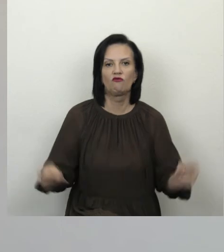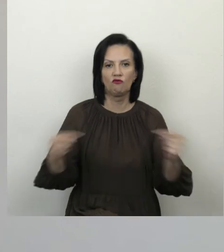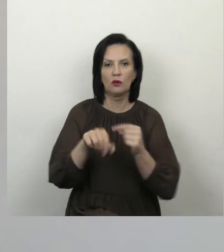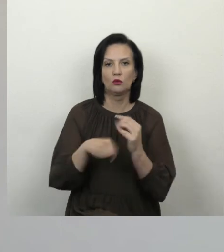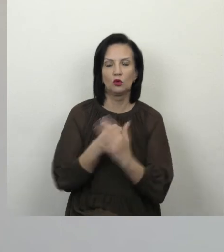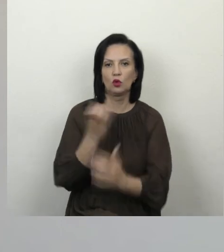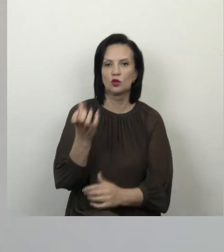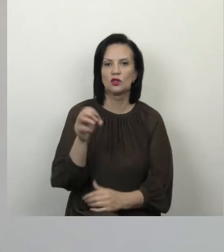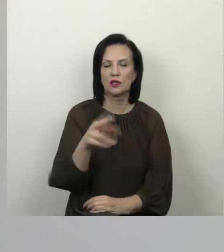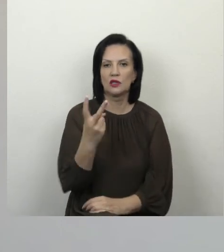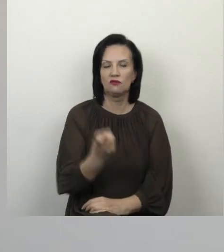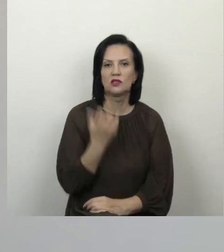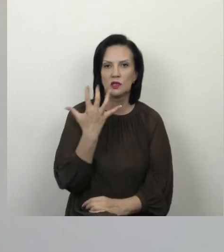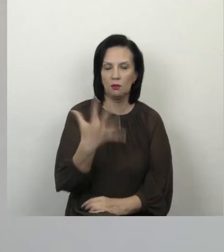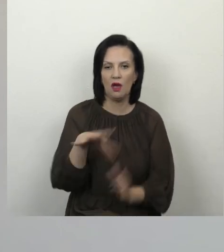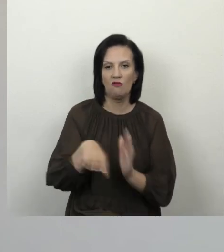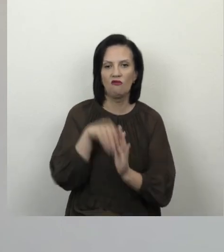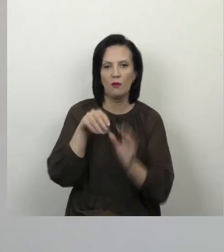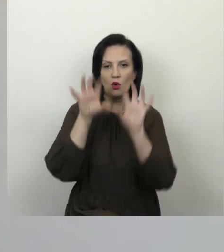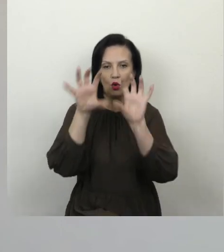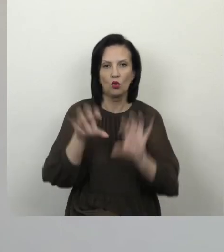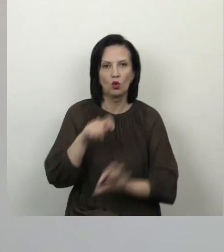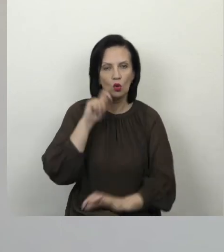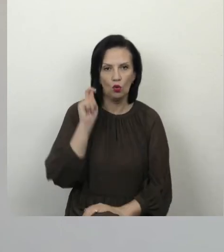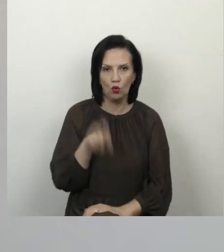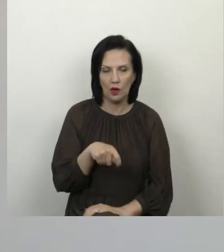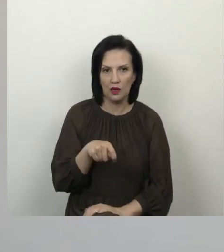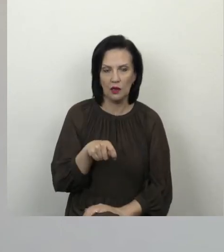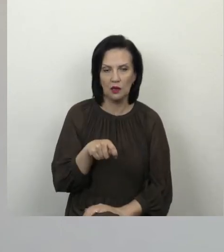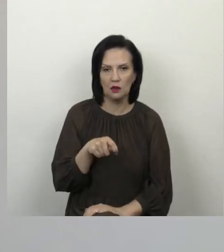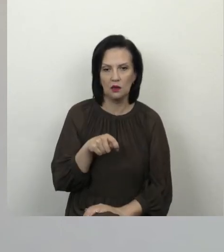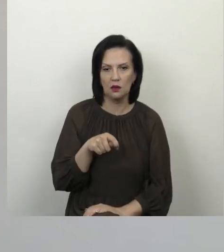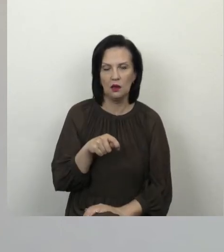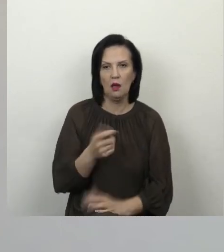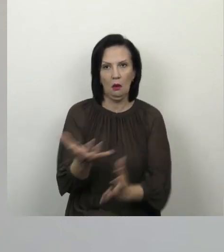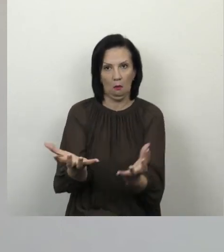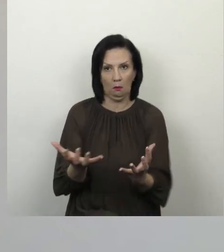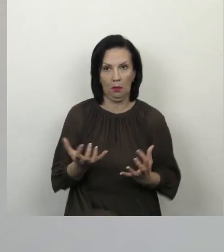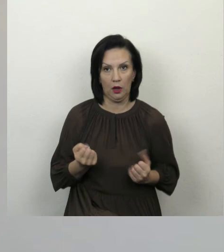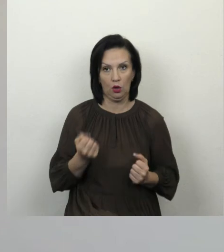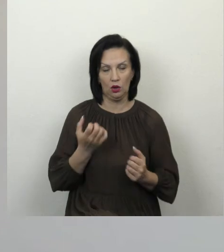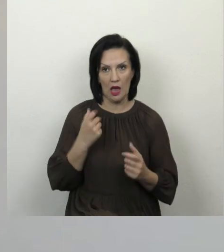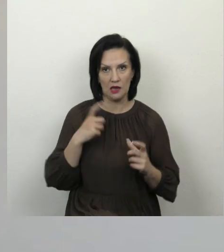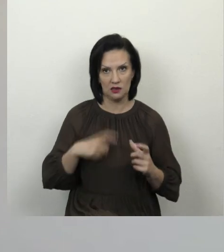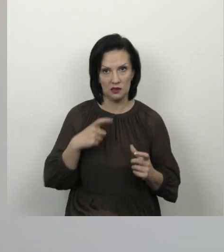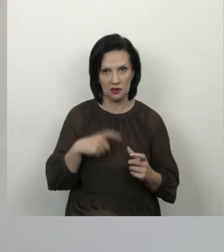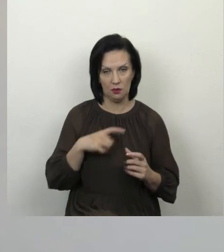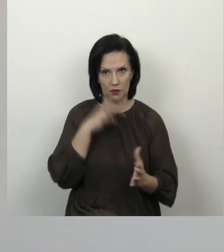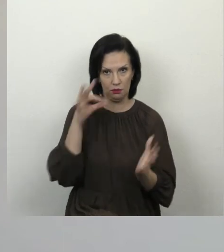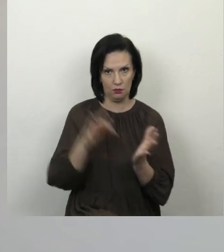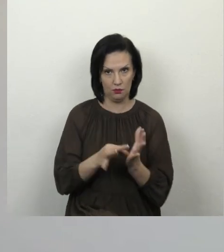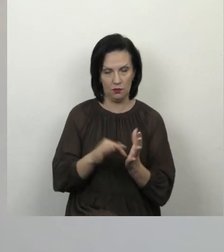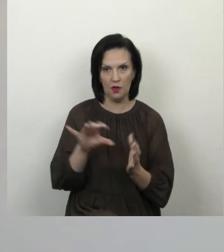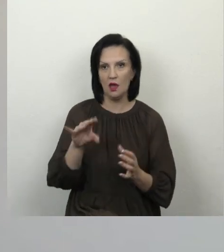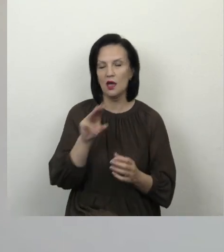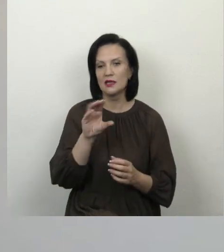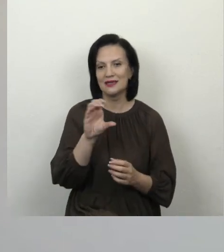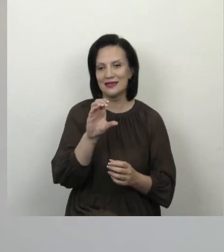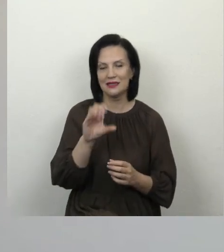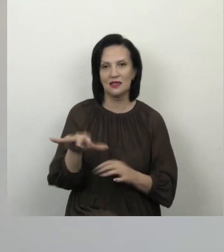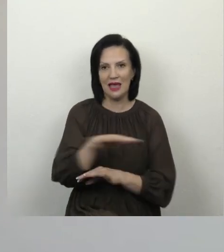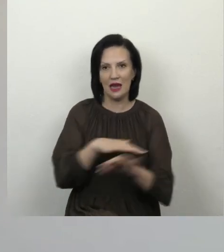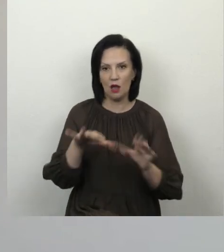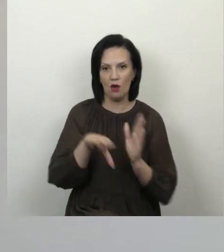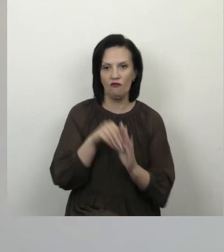election results according to Article 205 of the Election Code of Ukraine, will take over the competences of